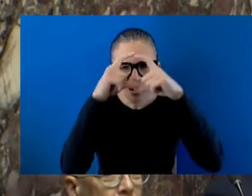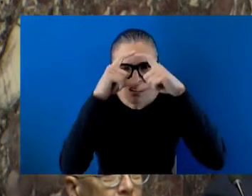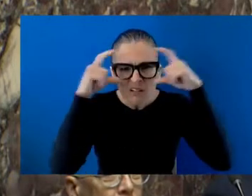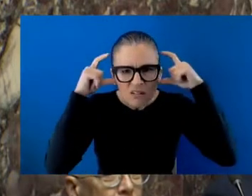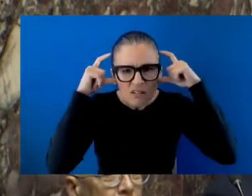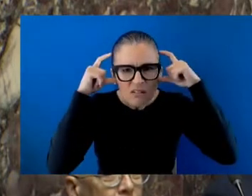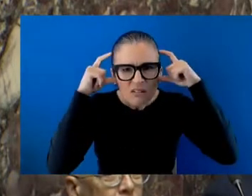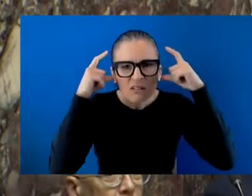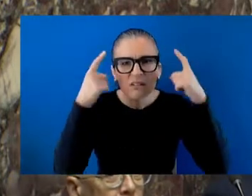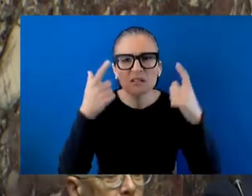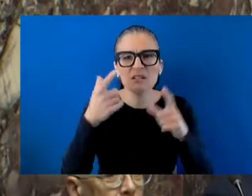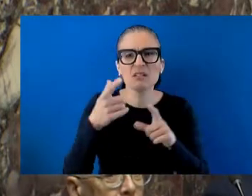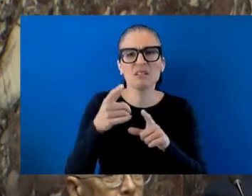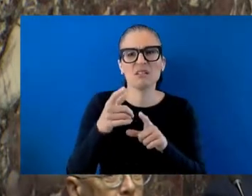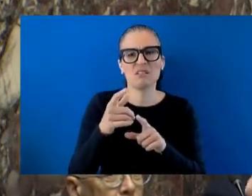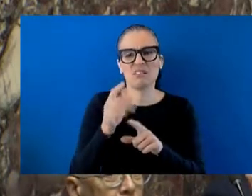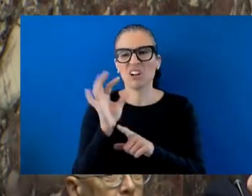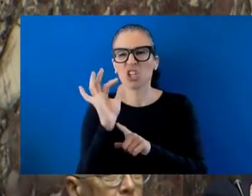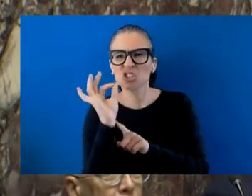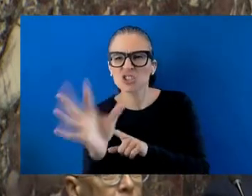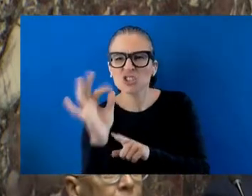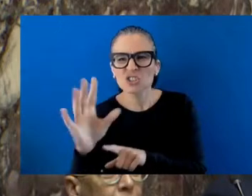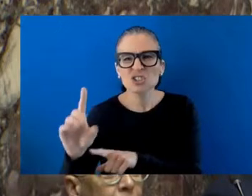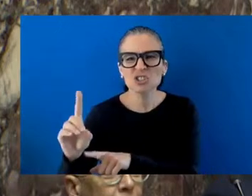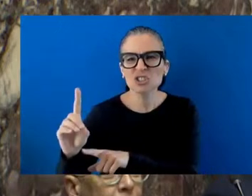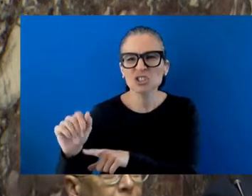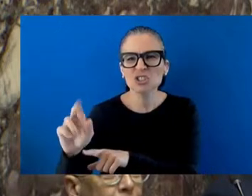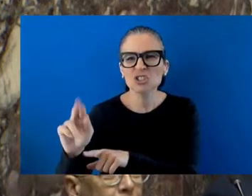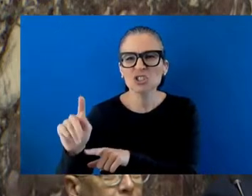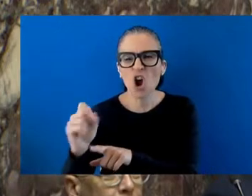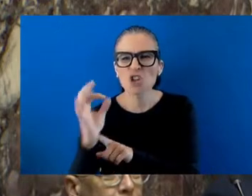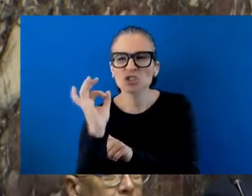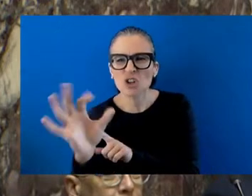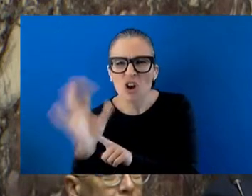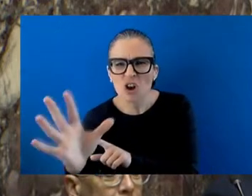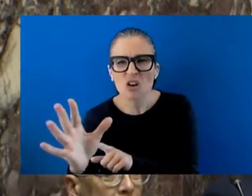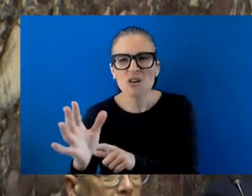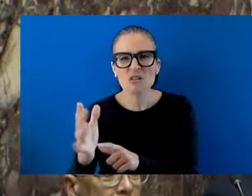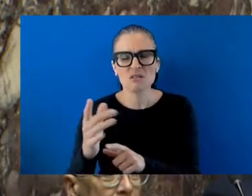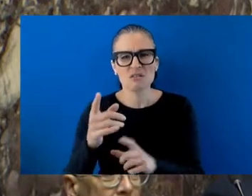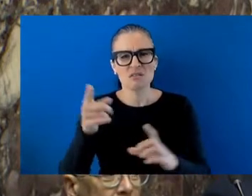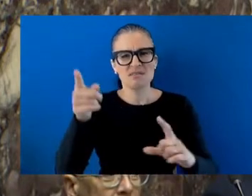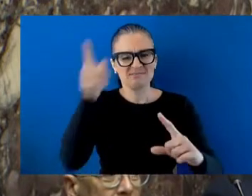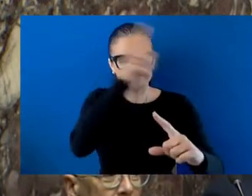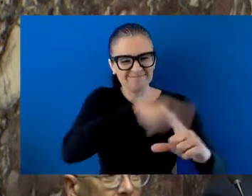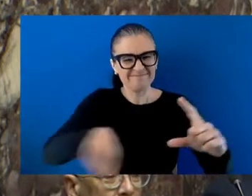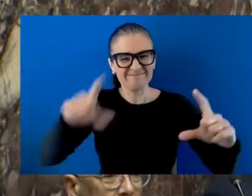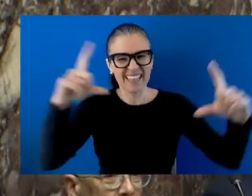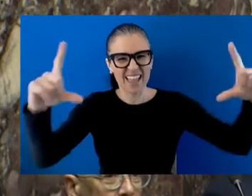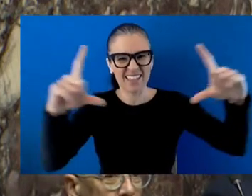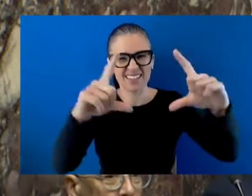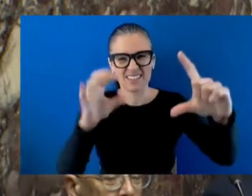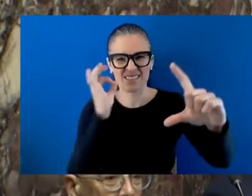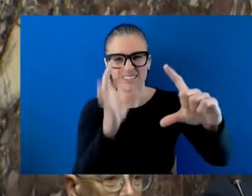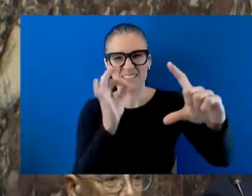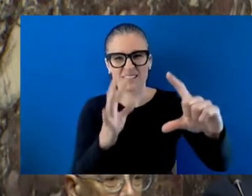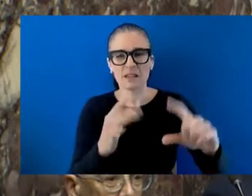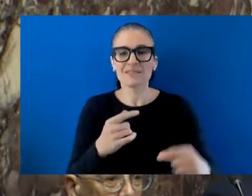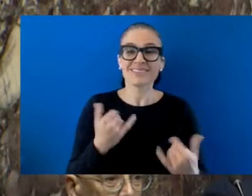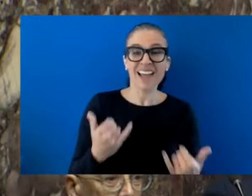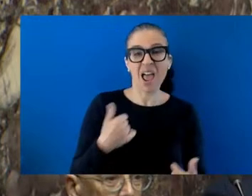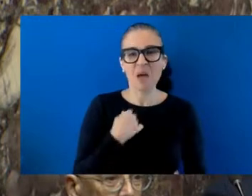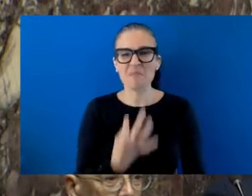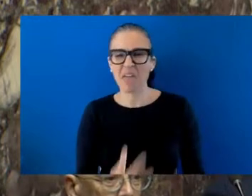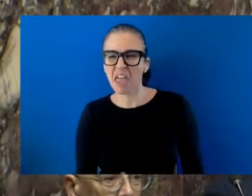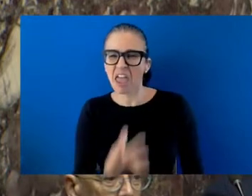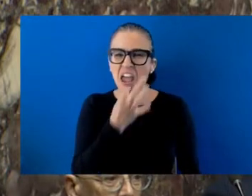and the caption said, "Today I'm an expert in," and that's what CAs are. They have to have relationships throughout government and be able to